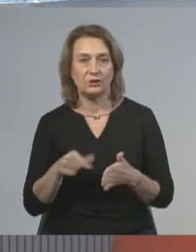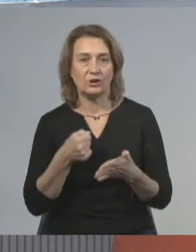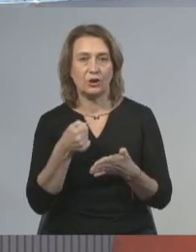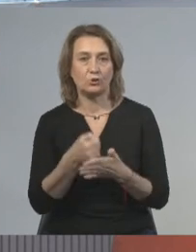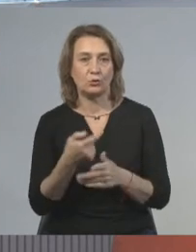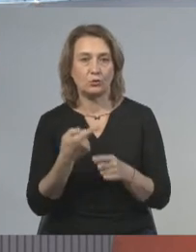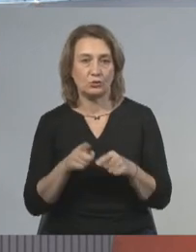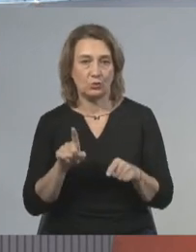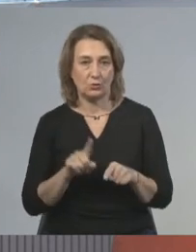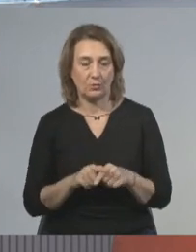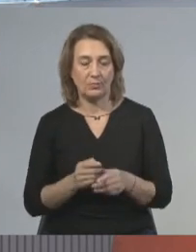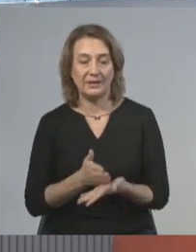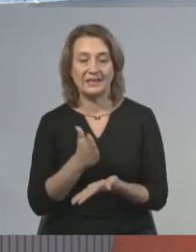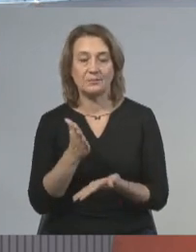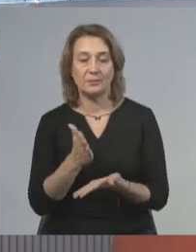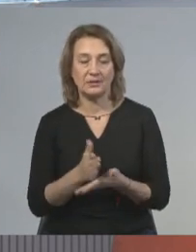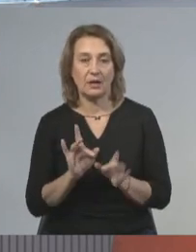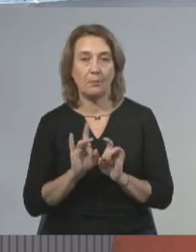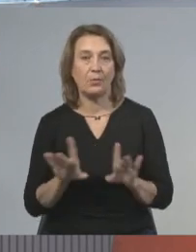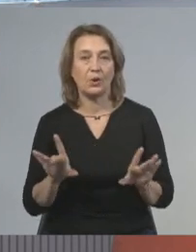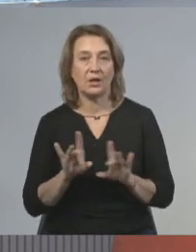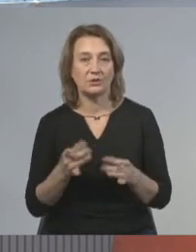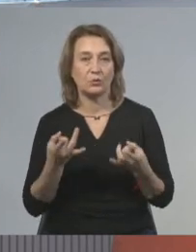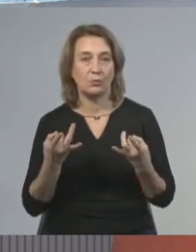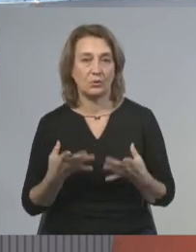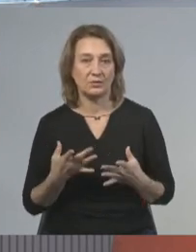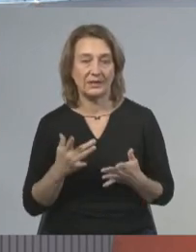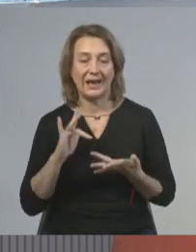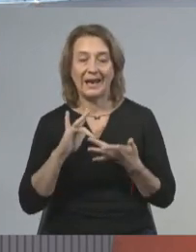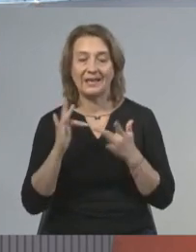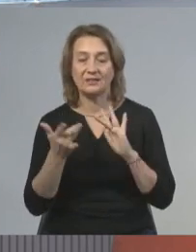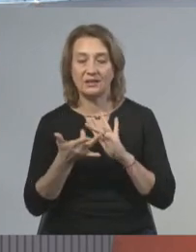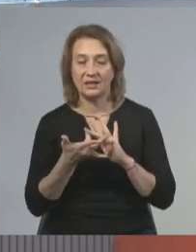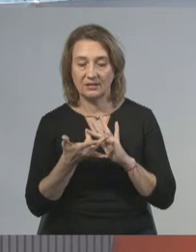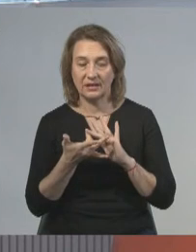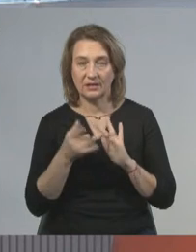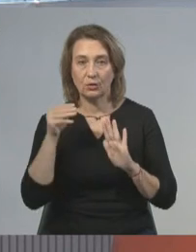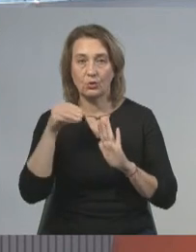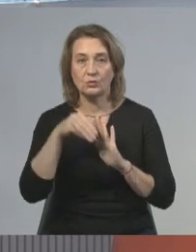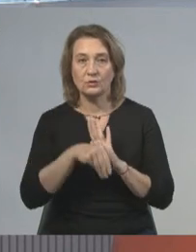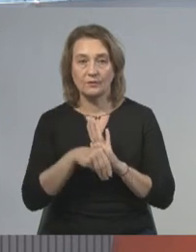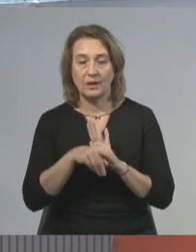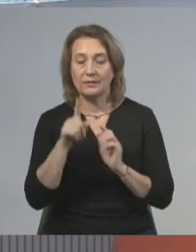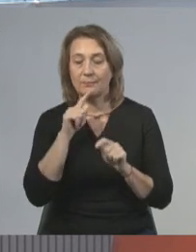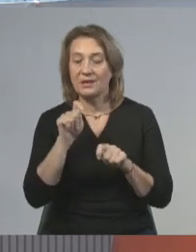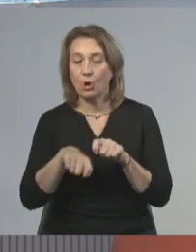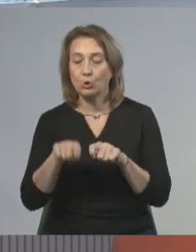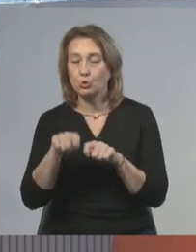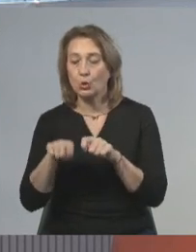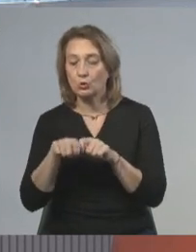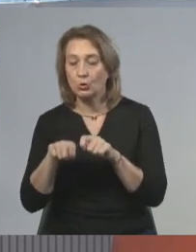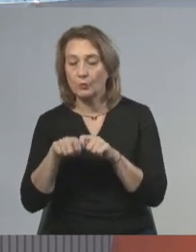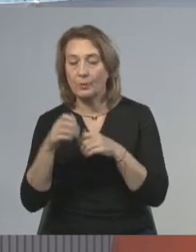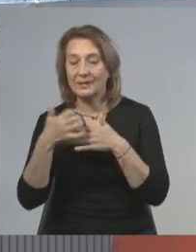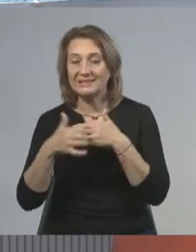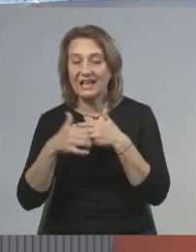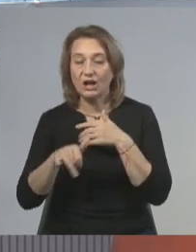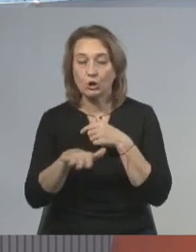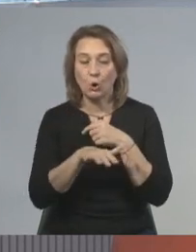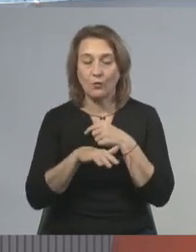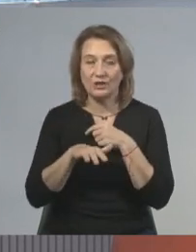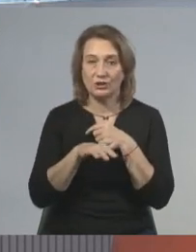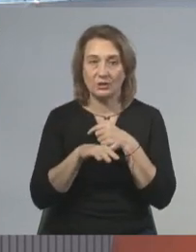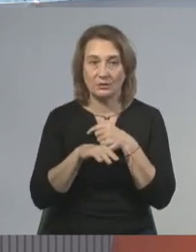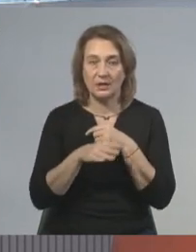i think it is too soon to make any important decisions internet voting is voted in an uncontrolled